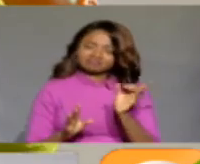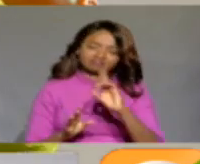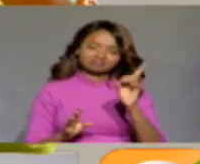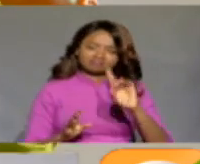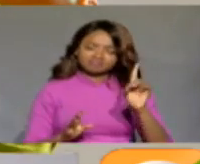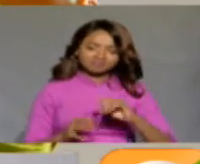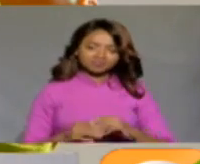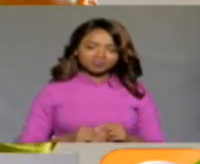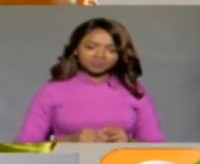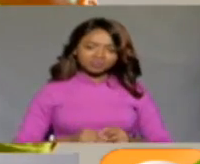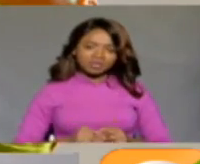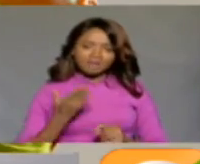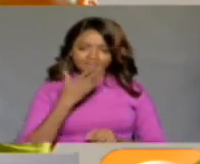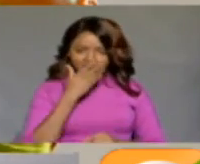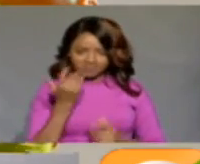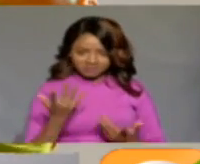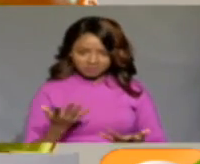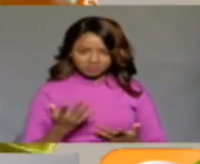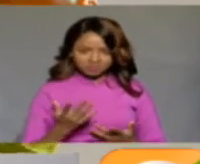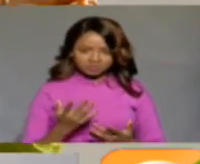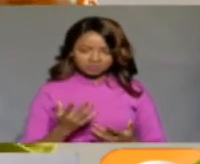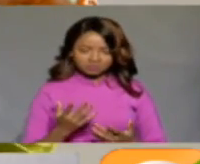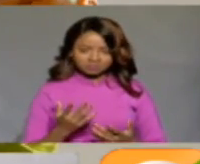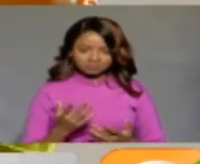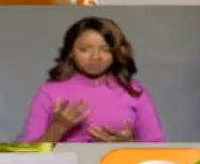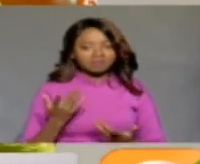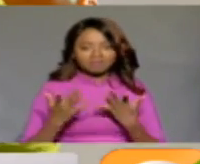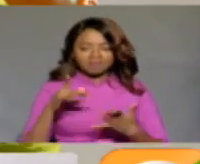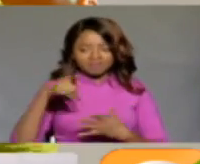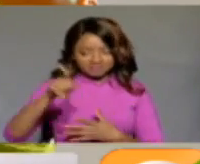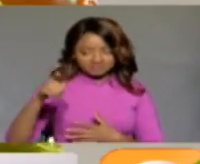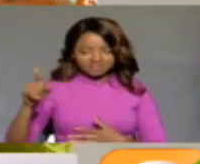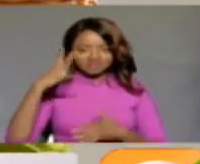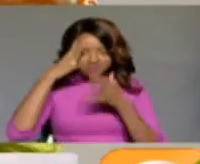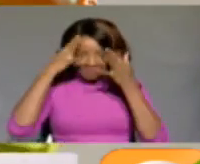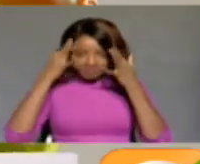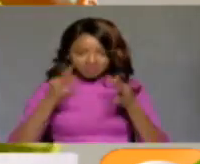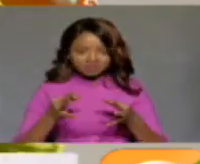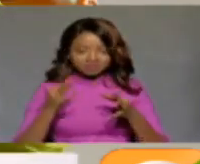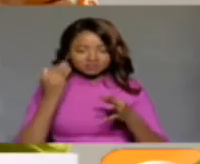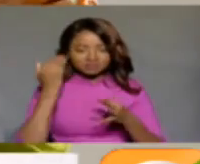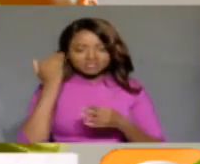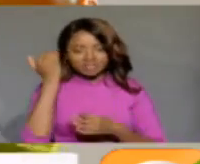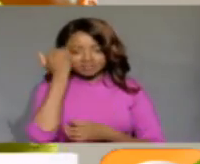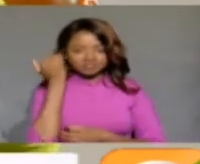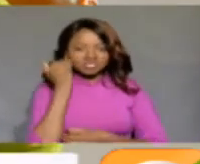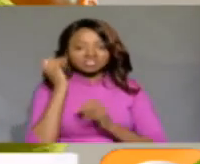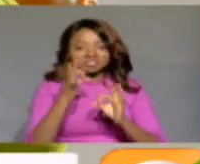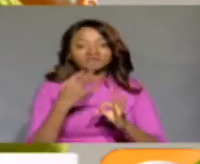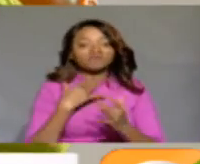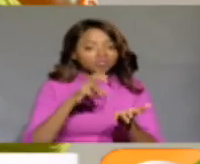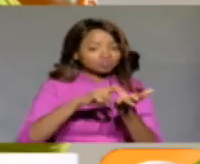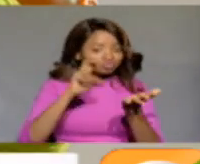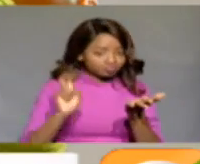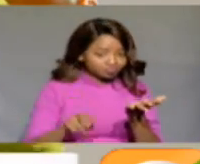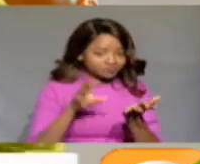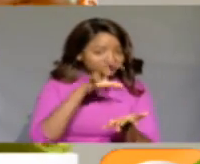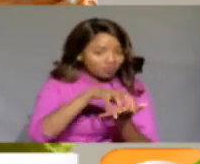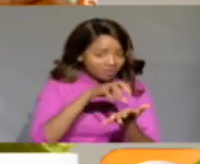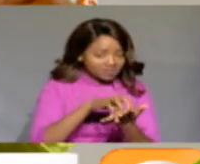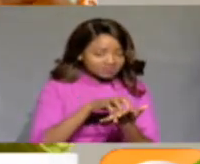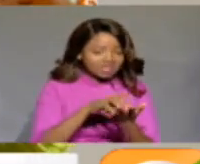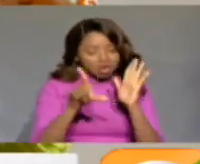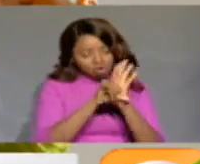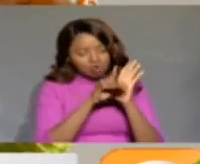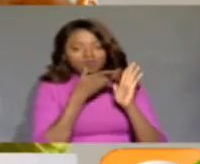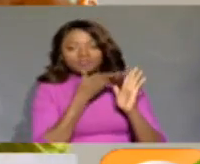for matters which are left to the discretion of a judge, I wouldn't want to interfere. Let the judge make that discretion. The law allows it. It is there. And